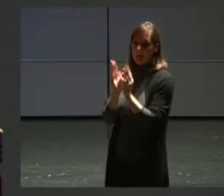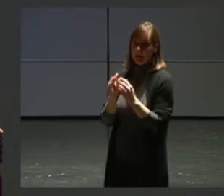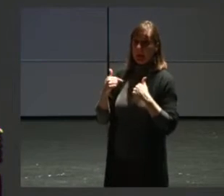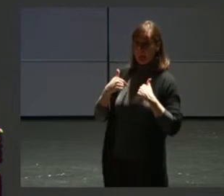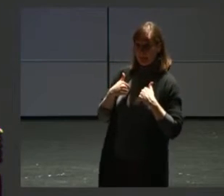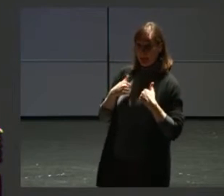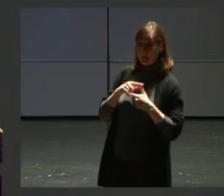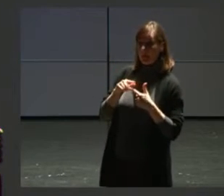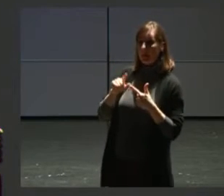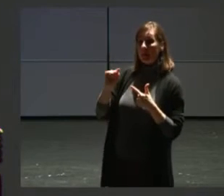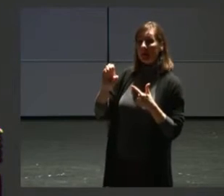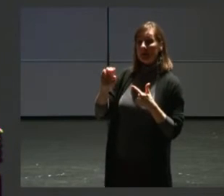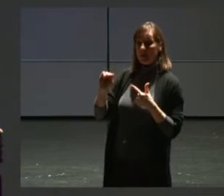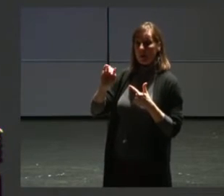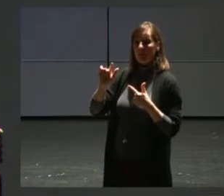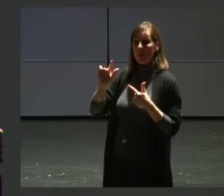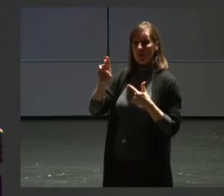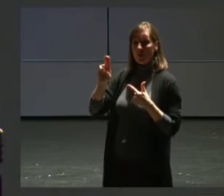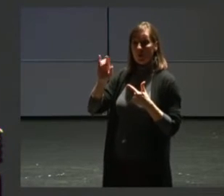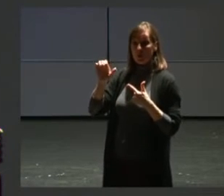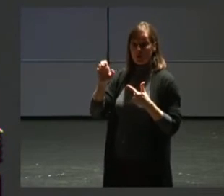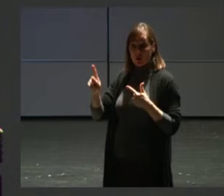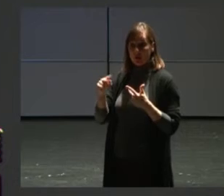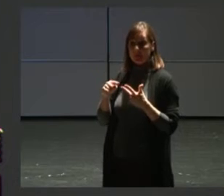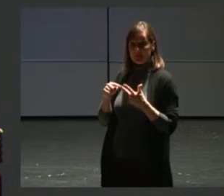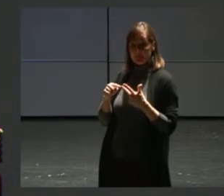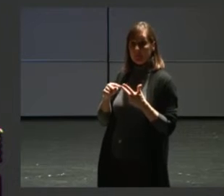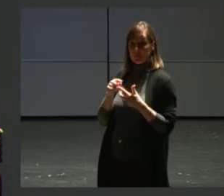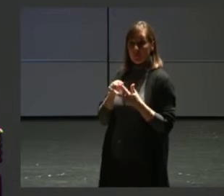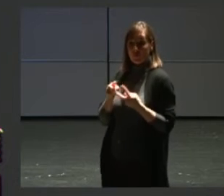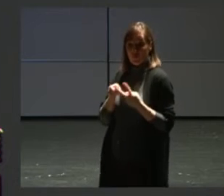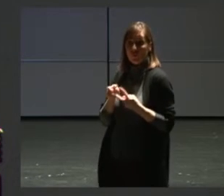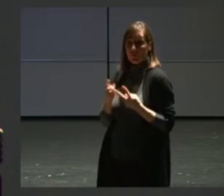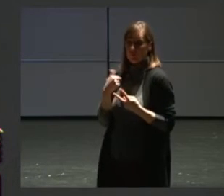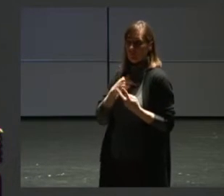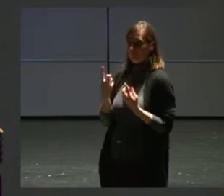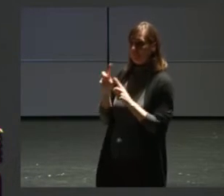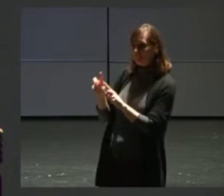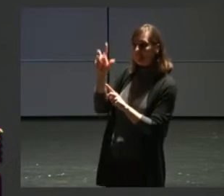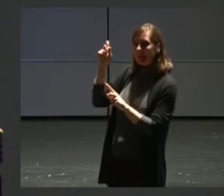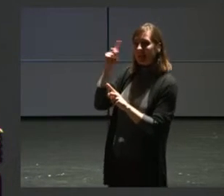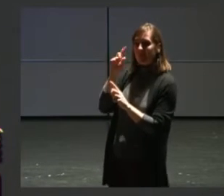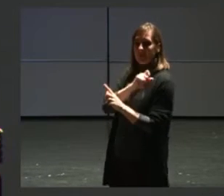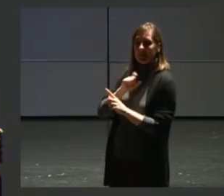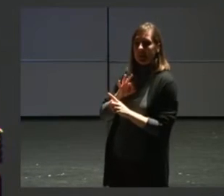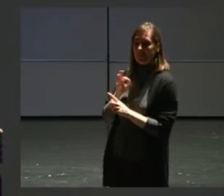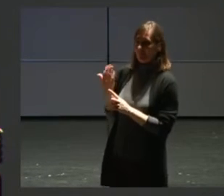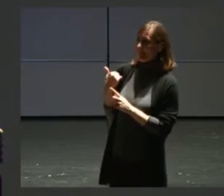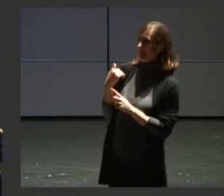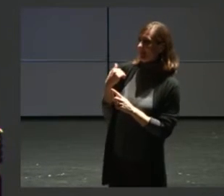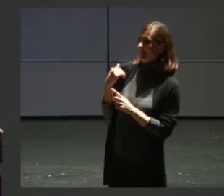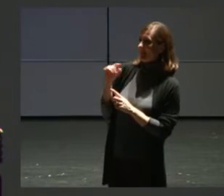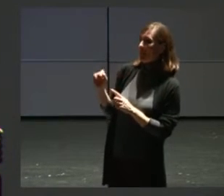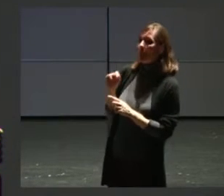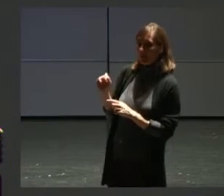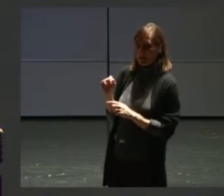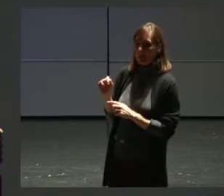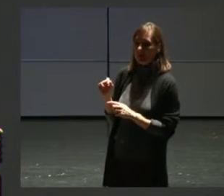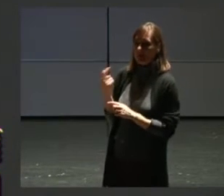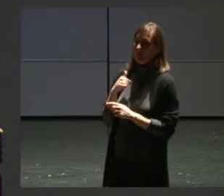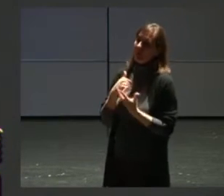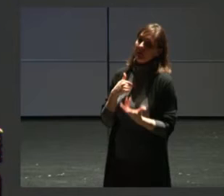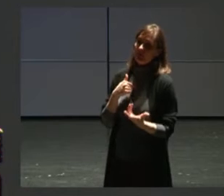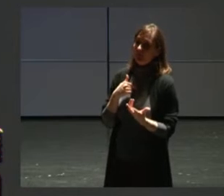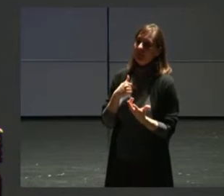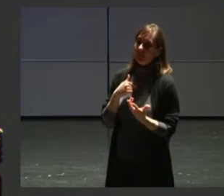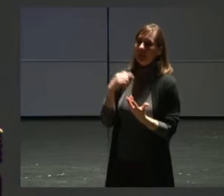I, visited with the governor's staff on Tuesday of this week. And we presented a 4-minute version of this hour and a half. We didn't have them